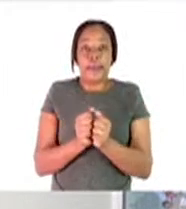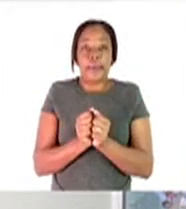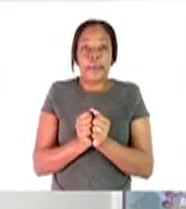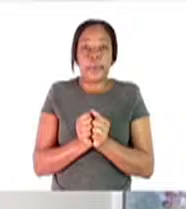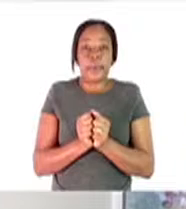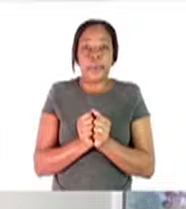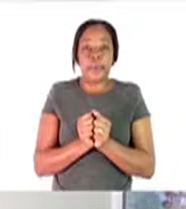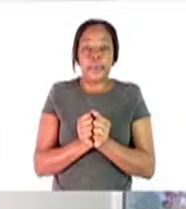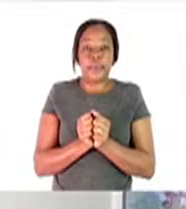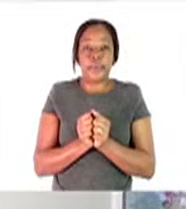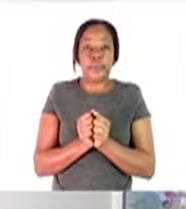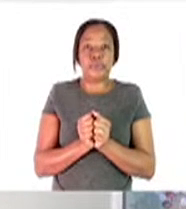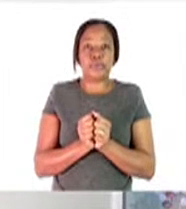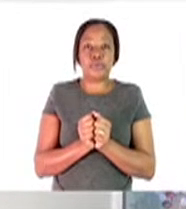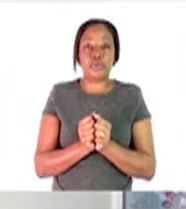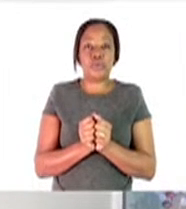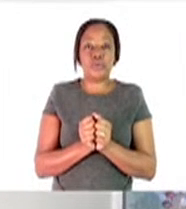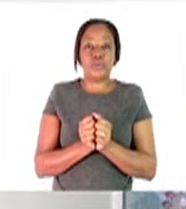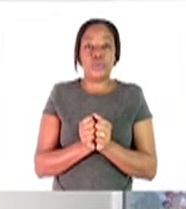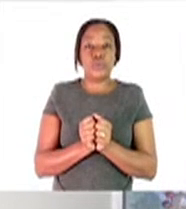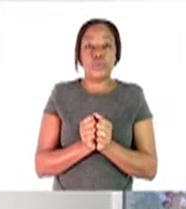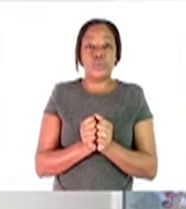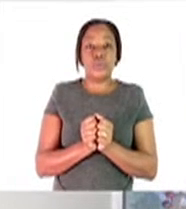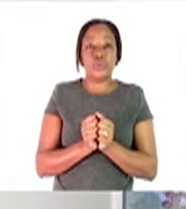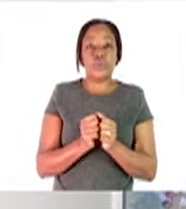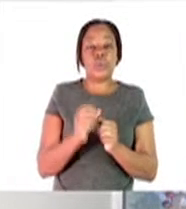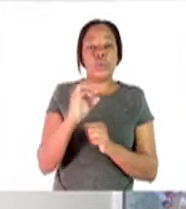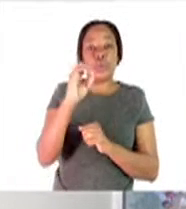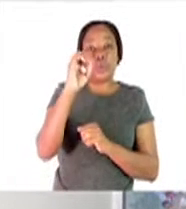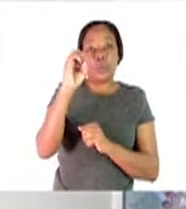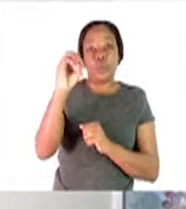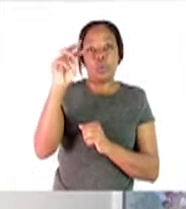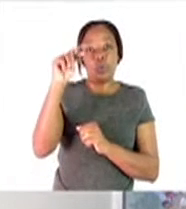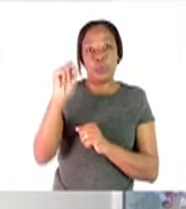Two-letter words, we can write on.